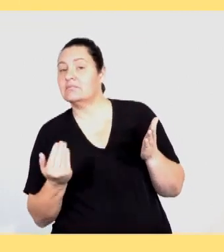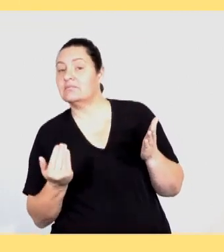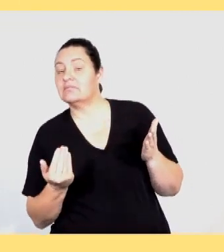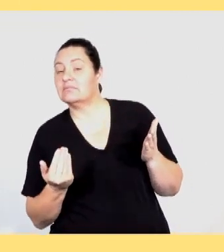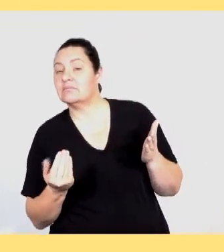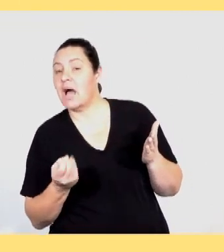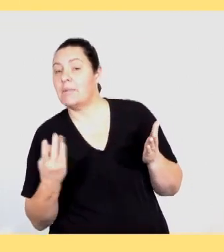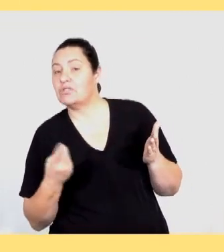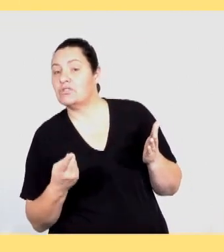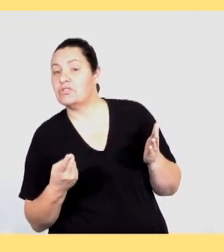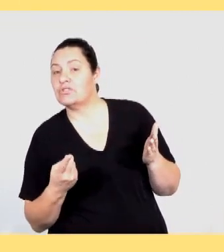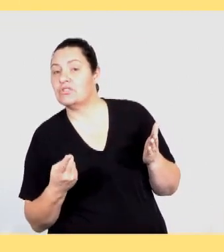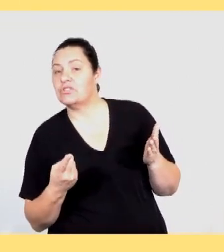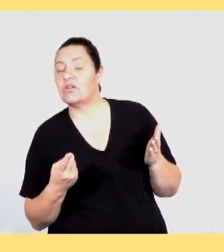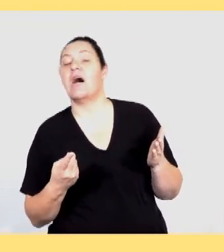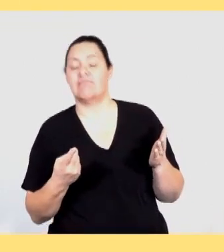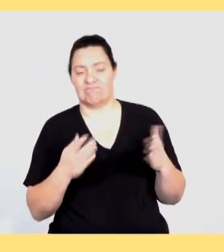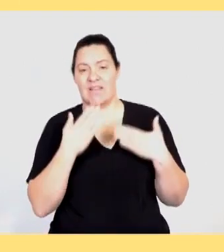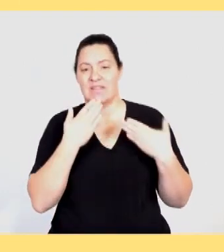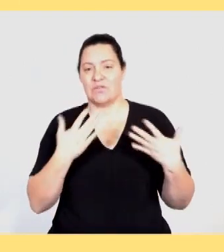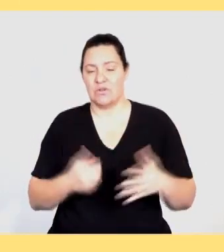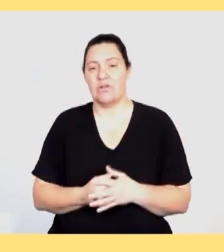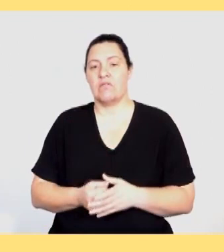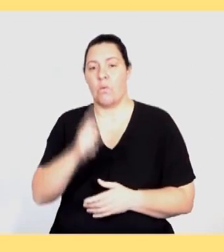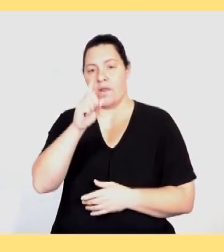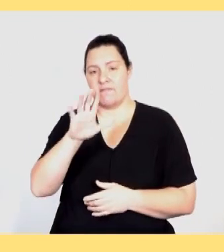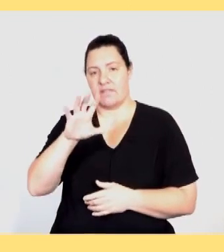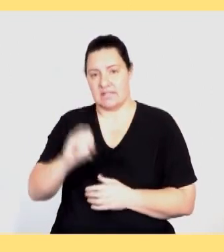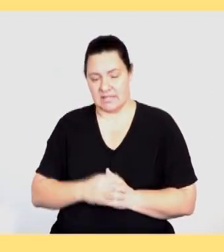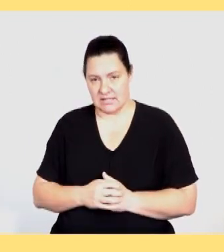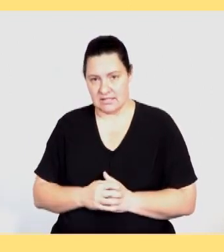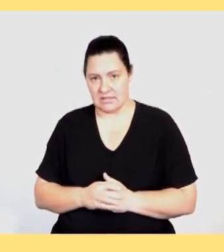your calculators quickly. How much do you get? Thank you so much. You get